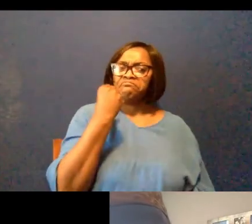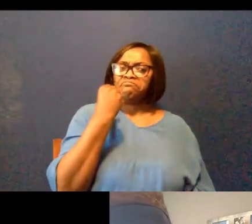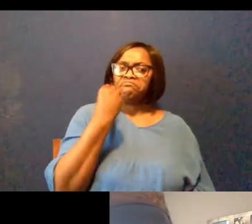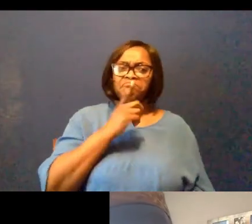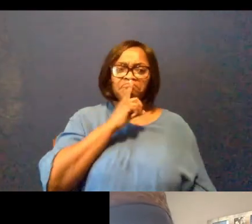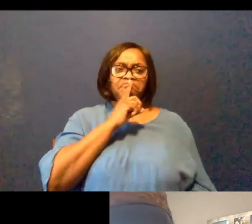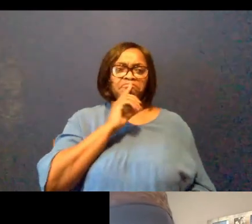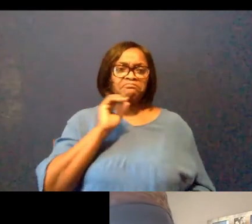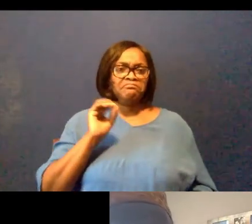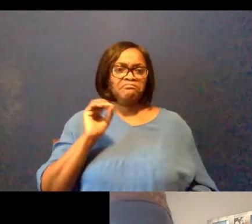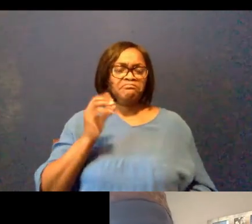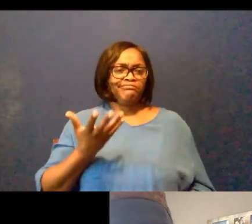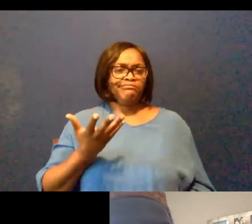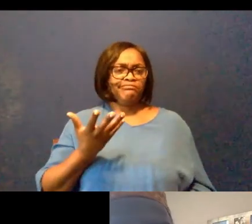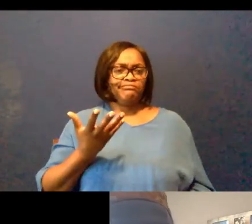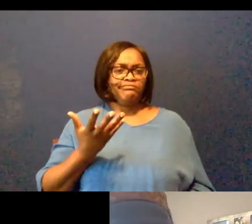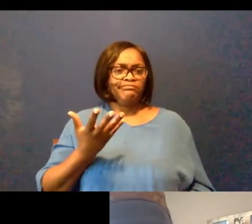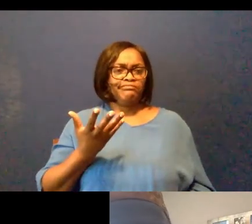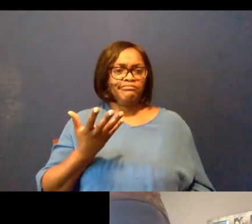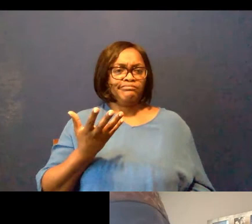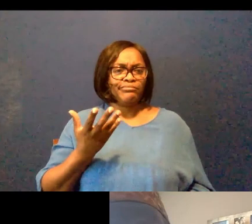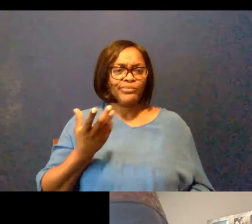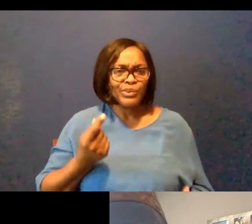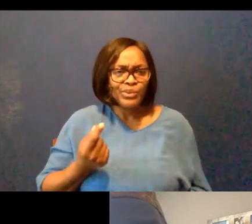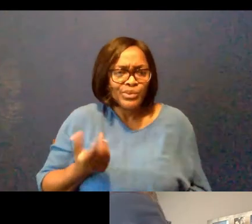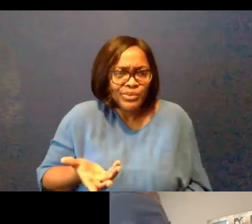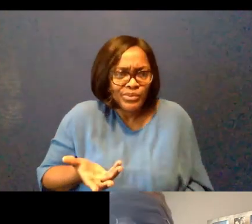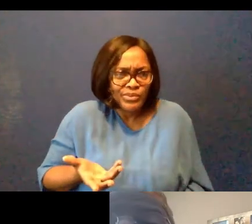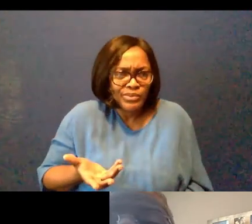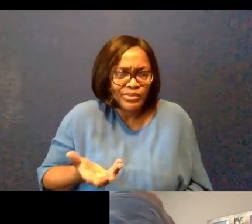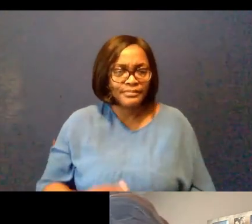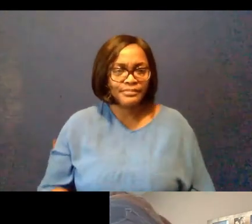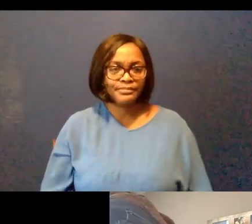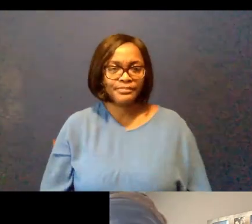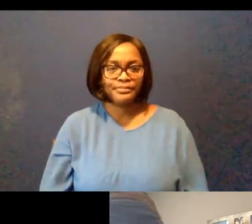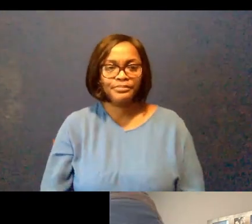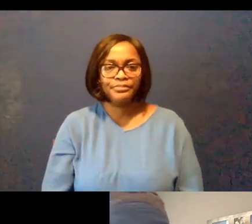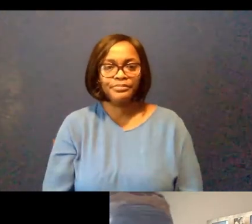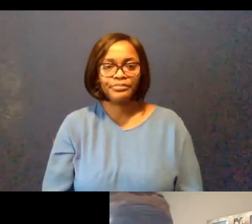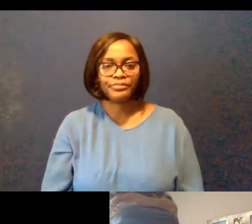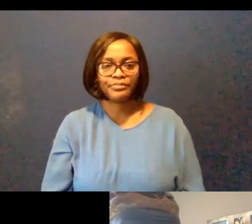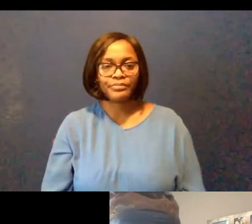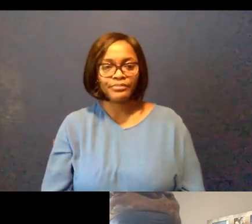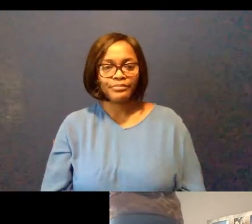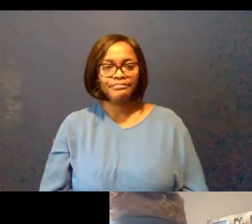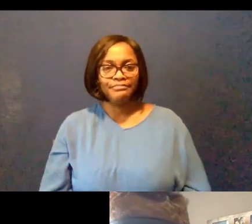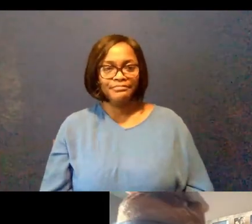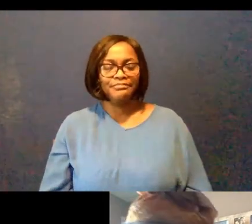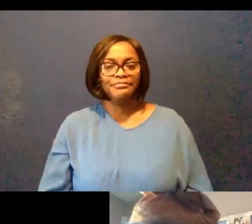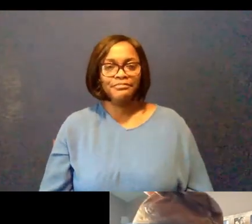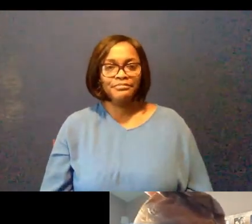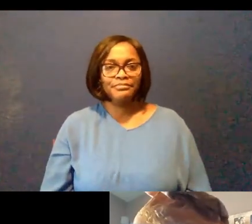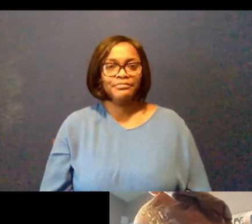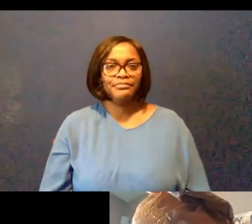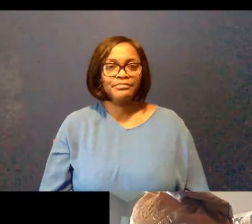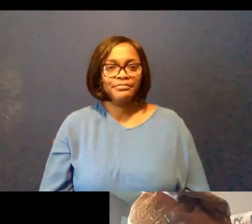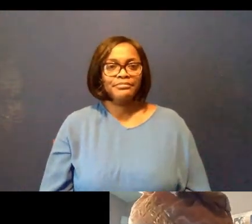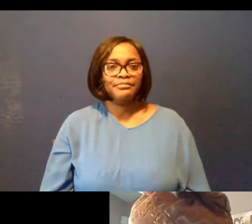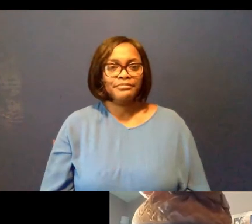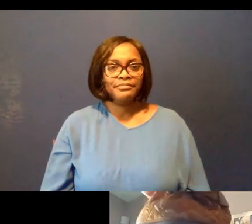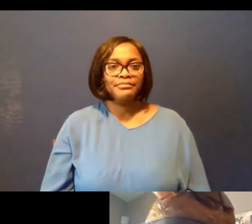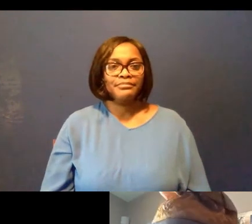internalized as an excuse for churches not